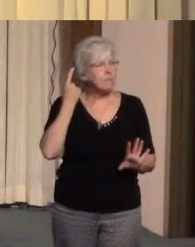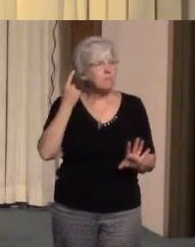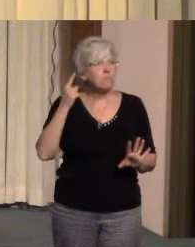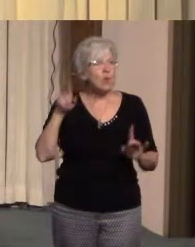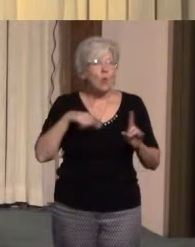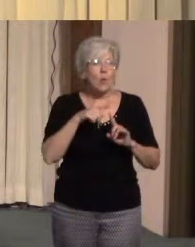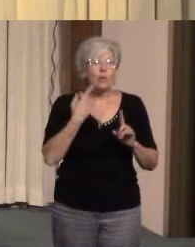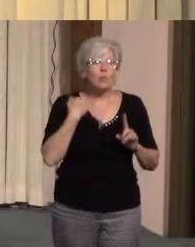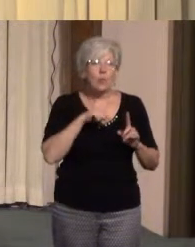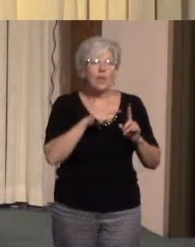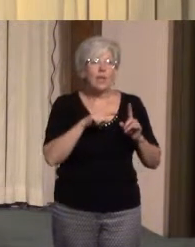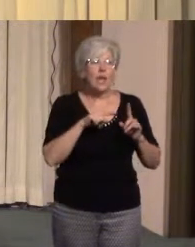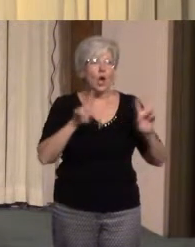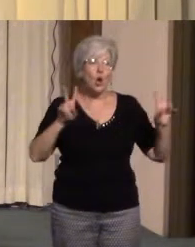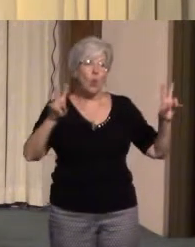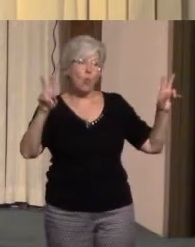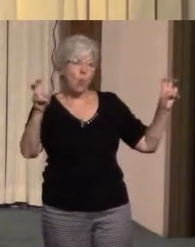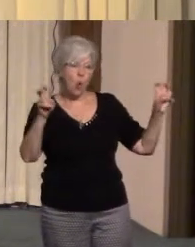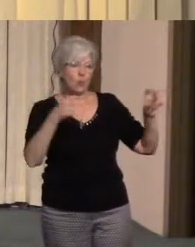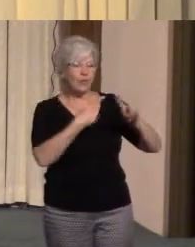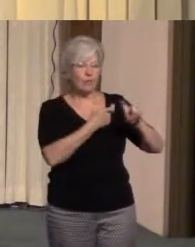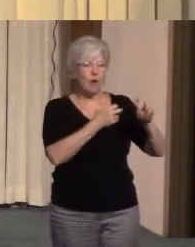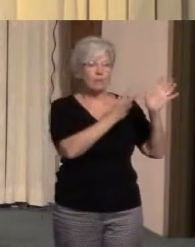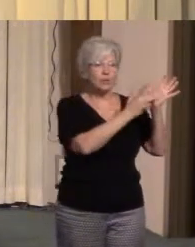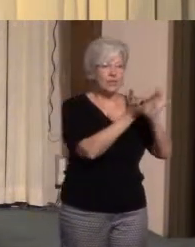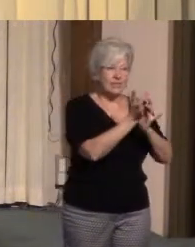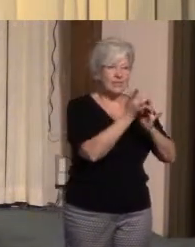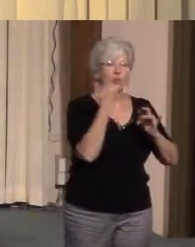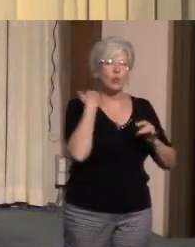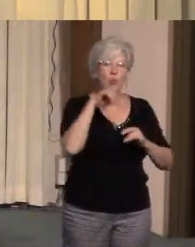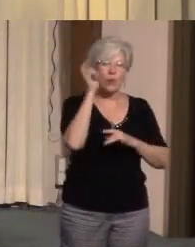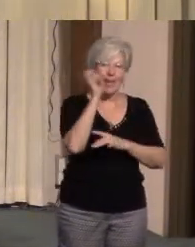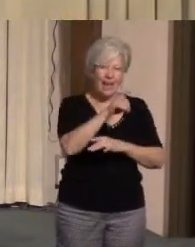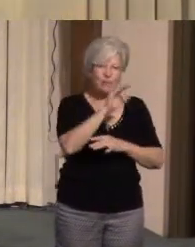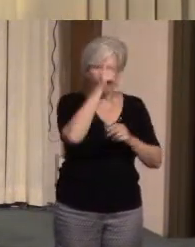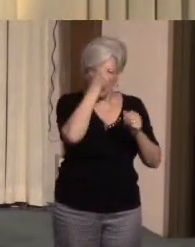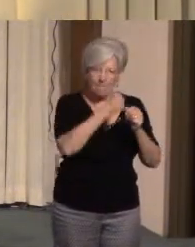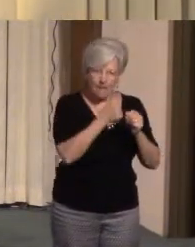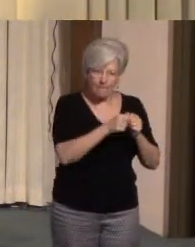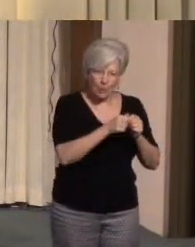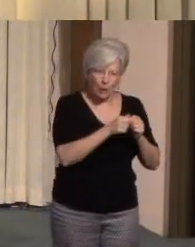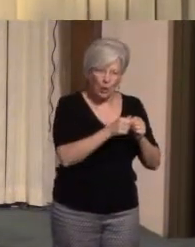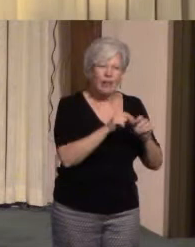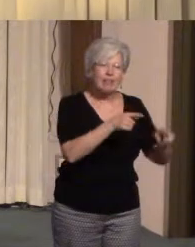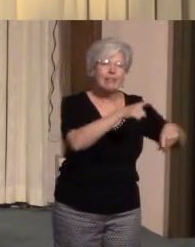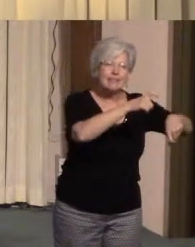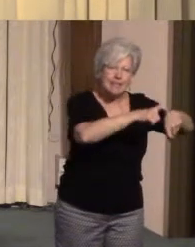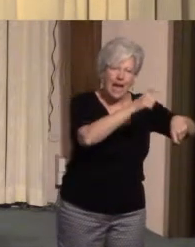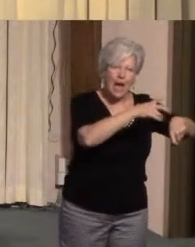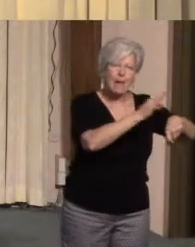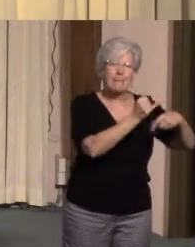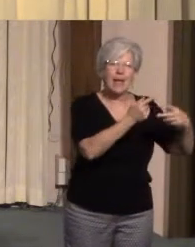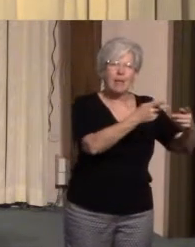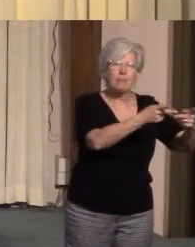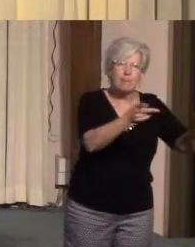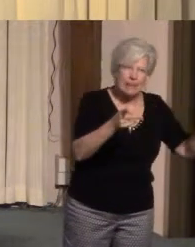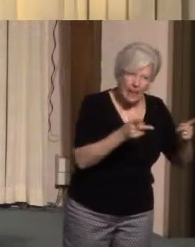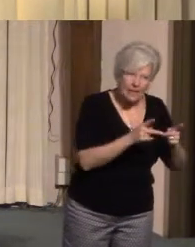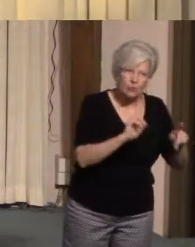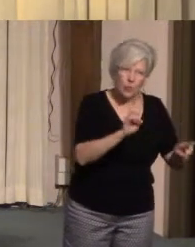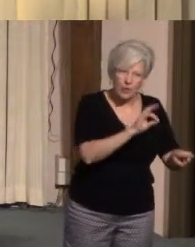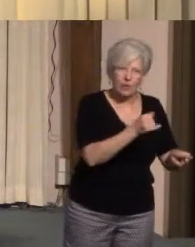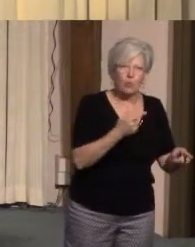when we quote from Jesus, we also have to place him in his place and time. We have to put him in context.